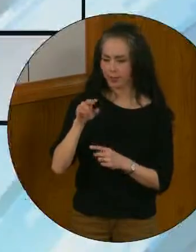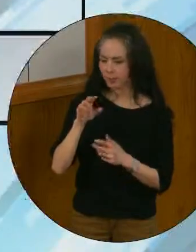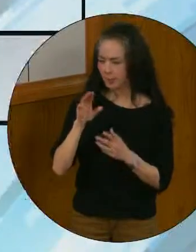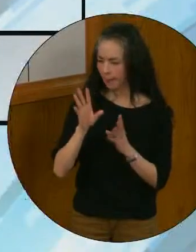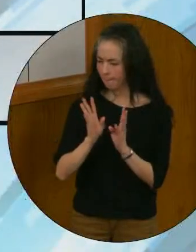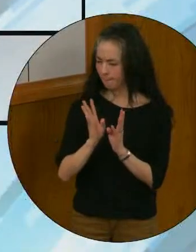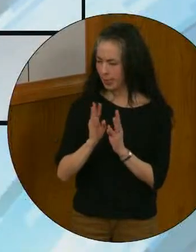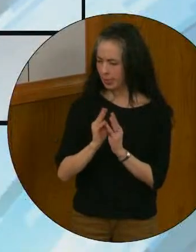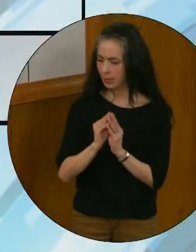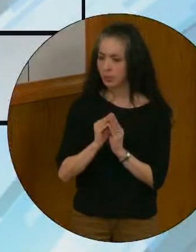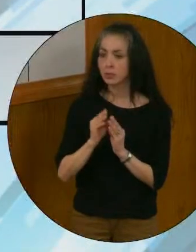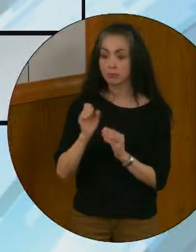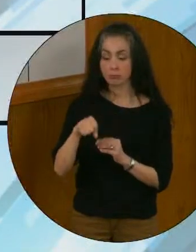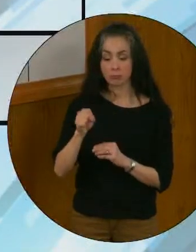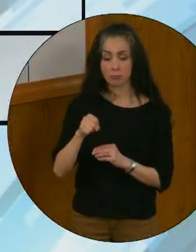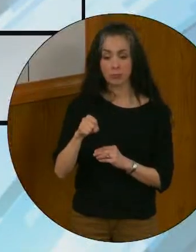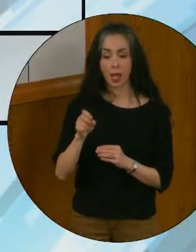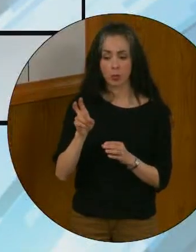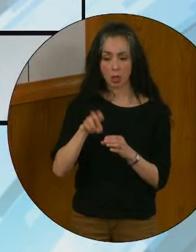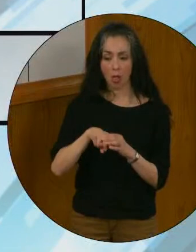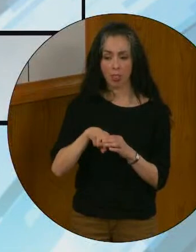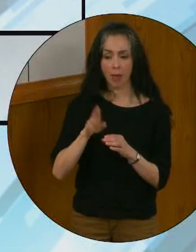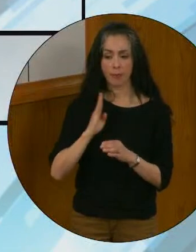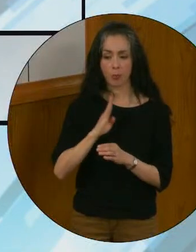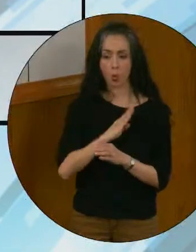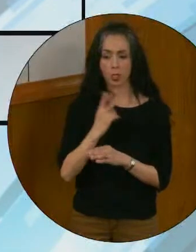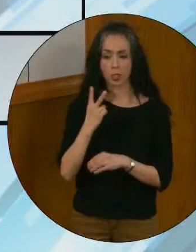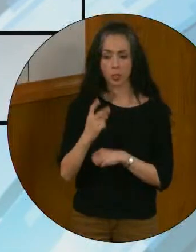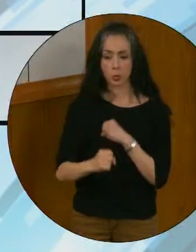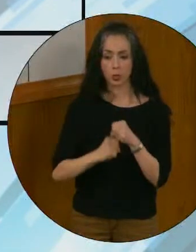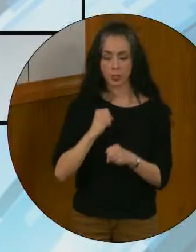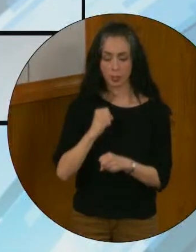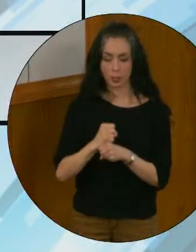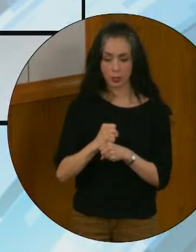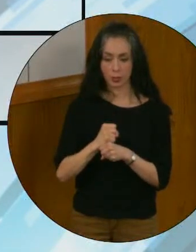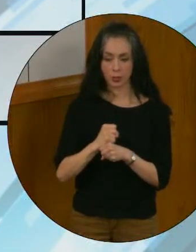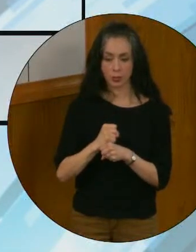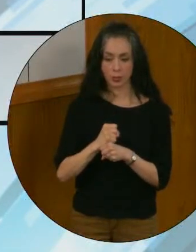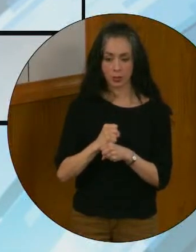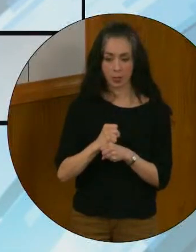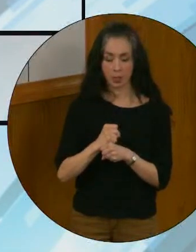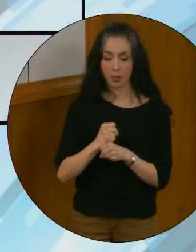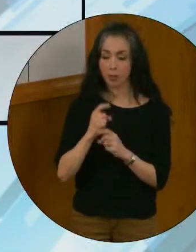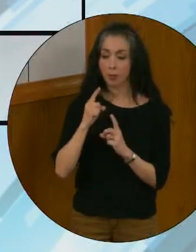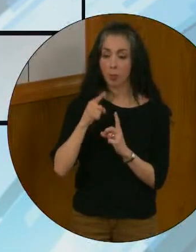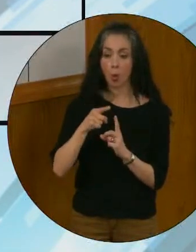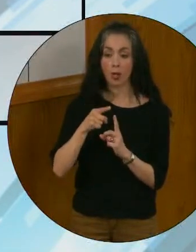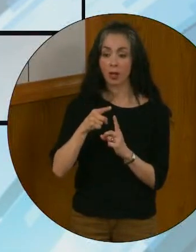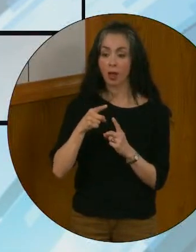Sure. I served on that for 2 years, and the point of the